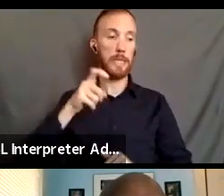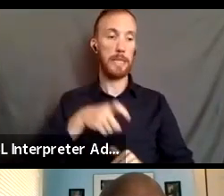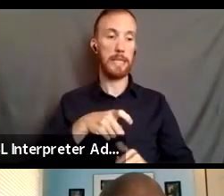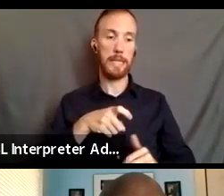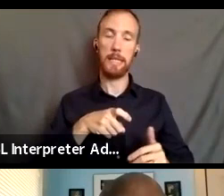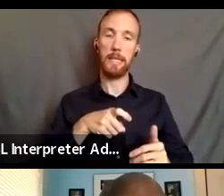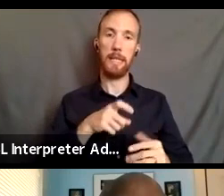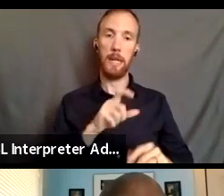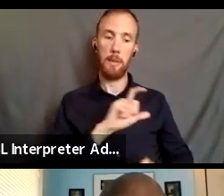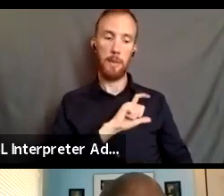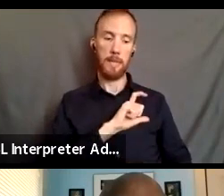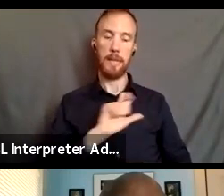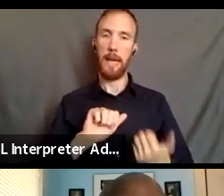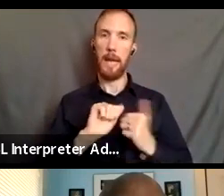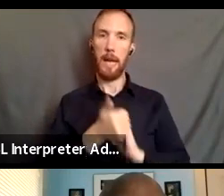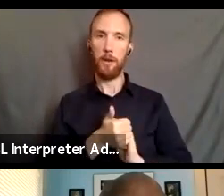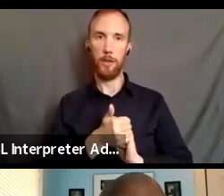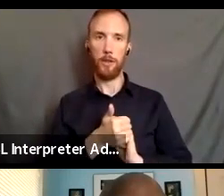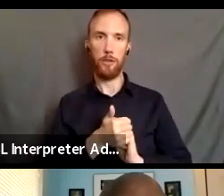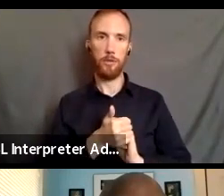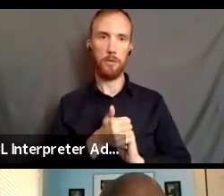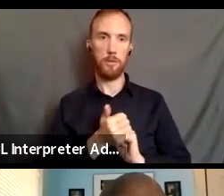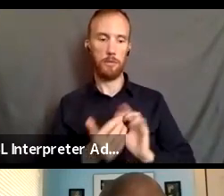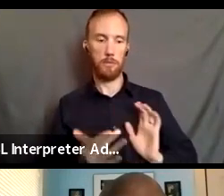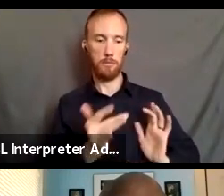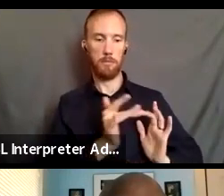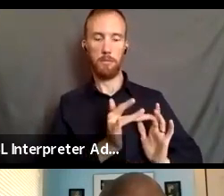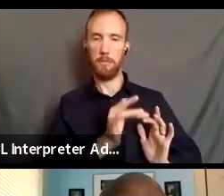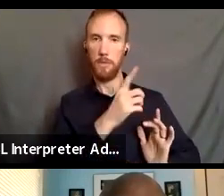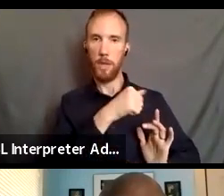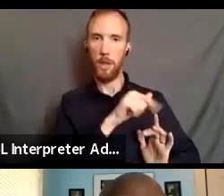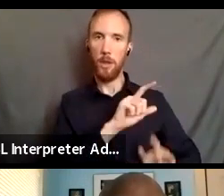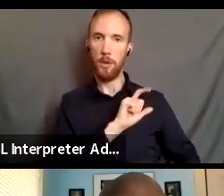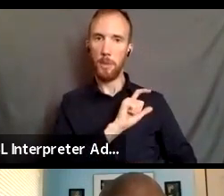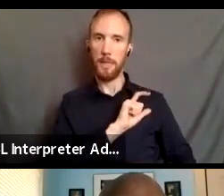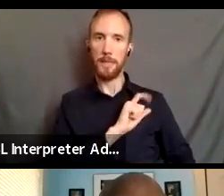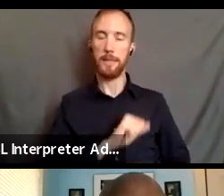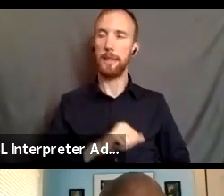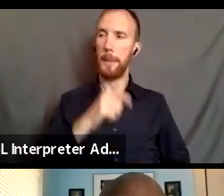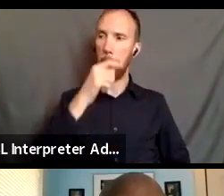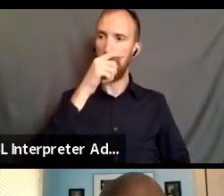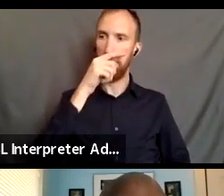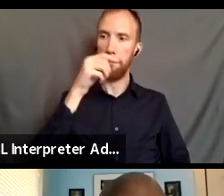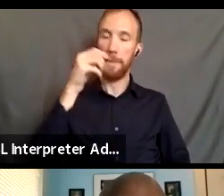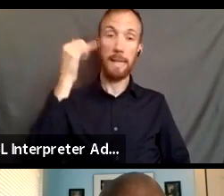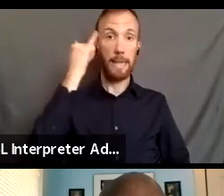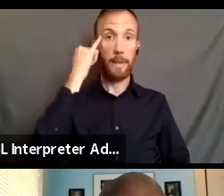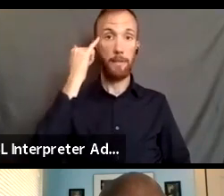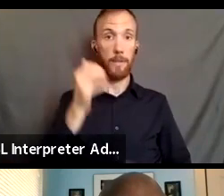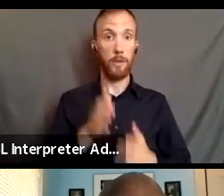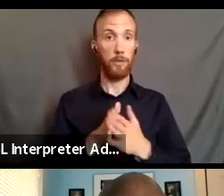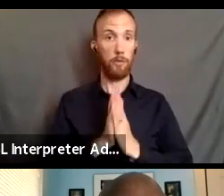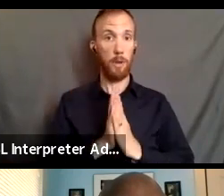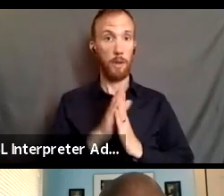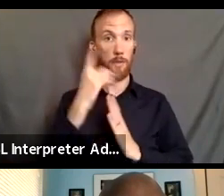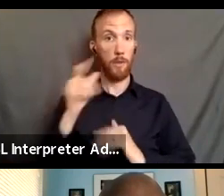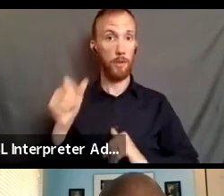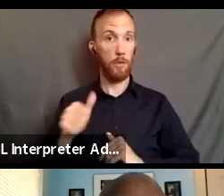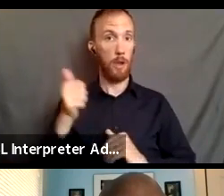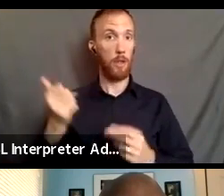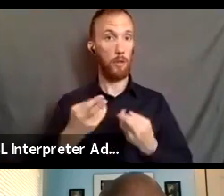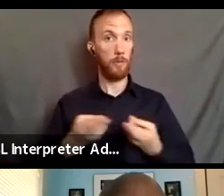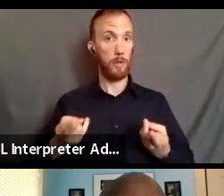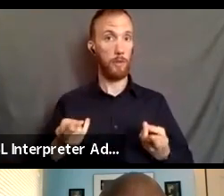you reach out to those police where there are requests for additional resources we are talking about